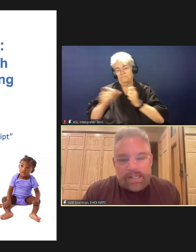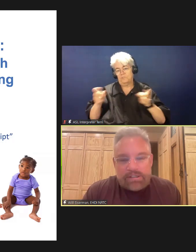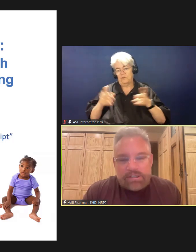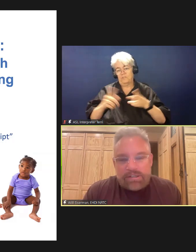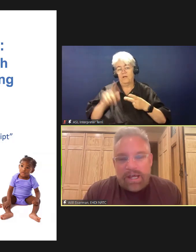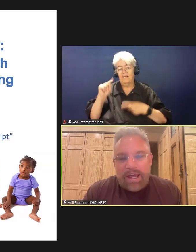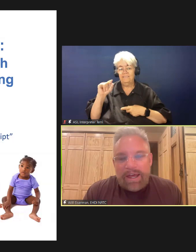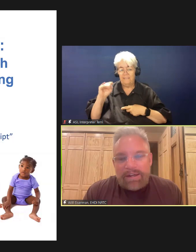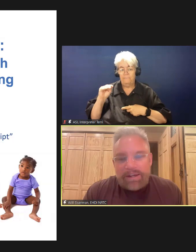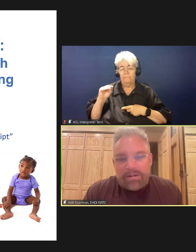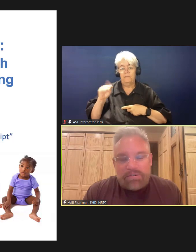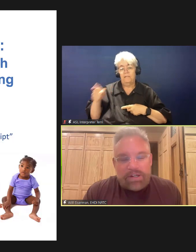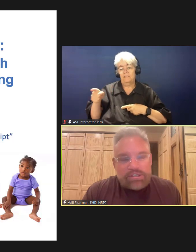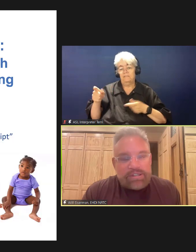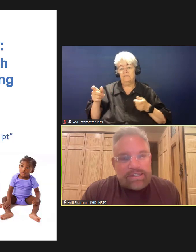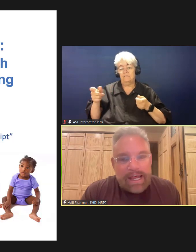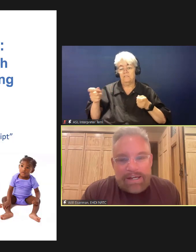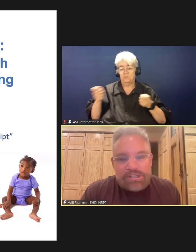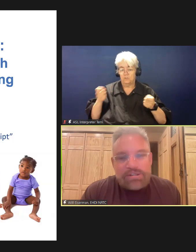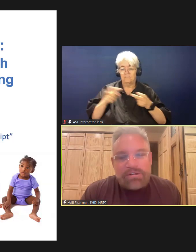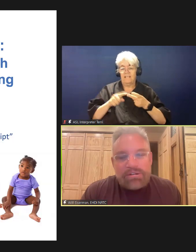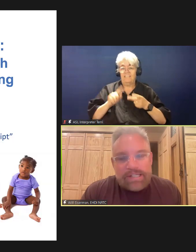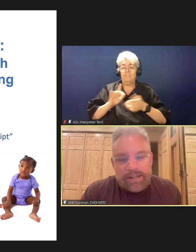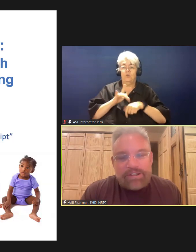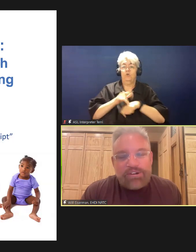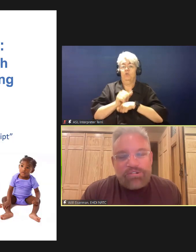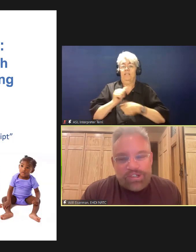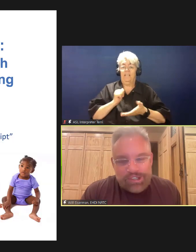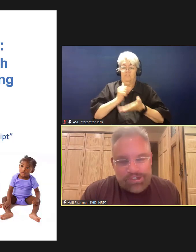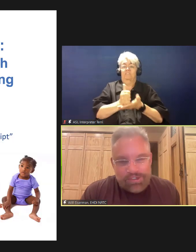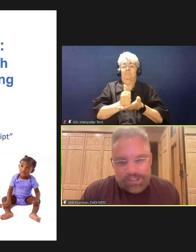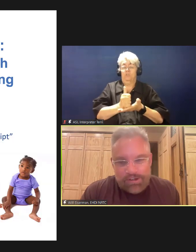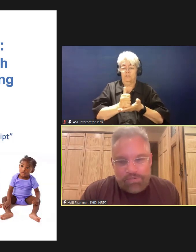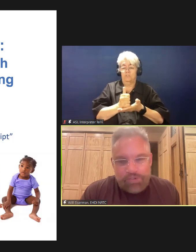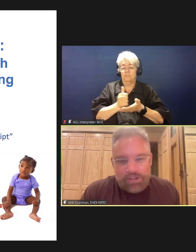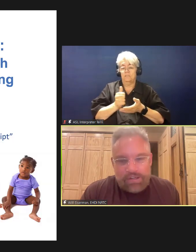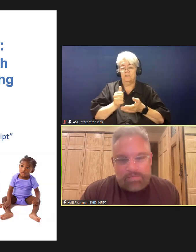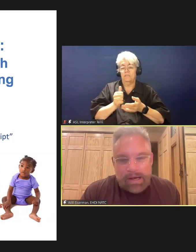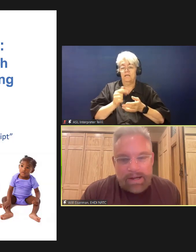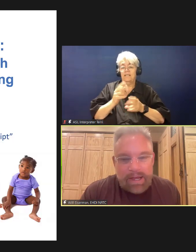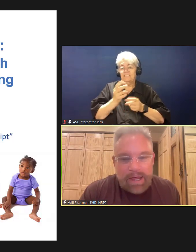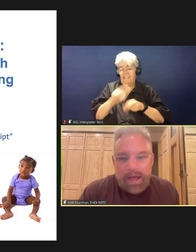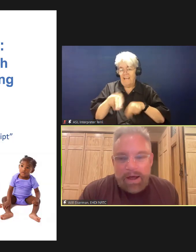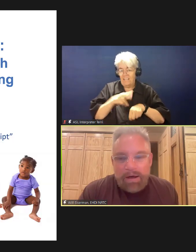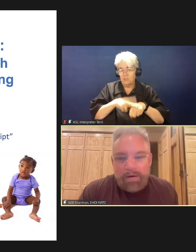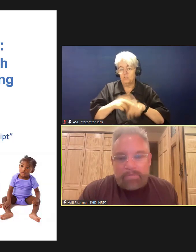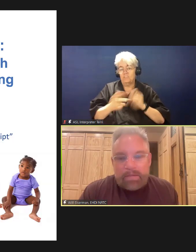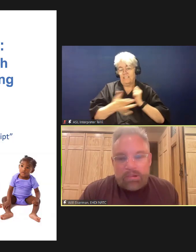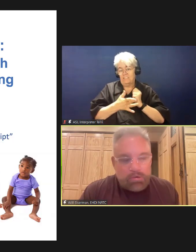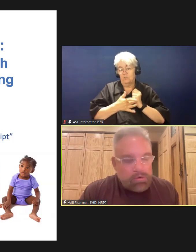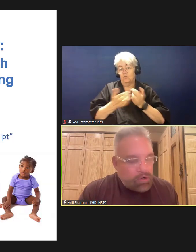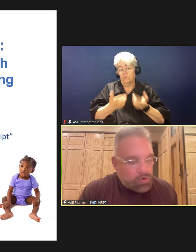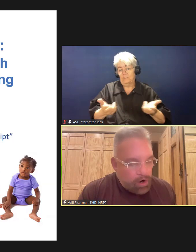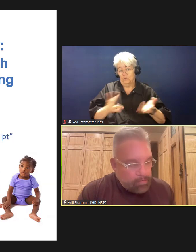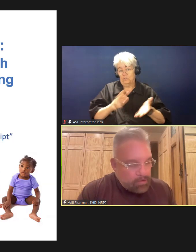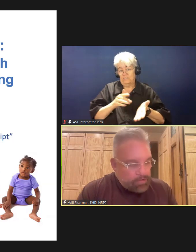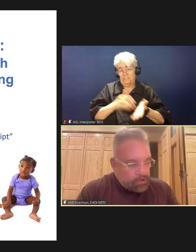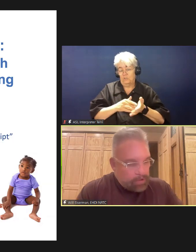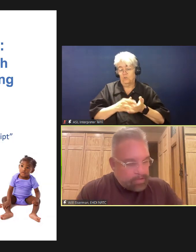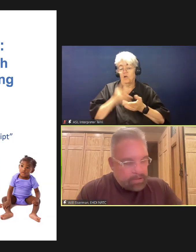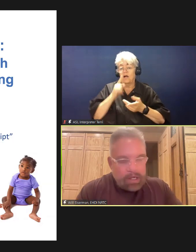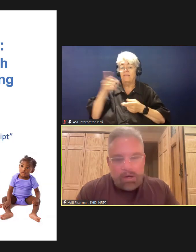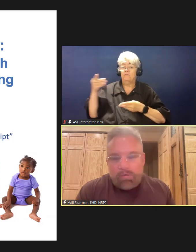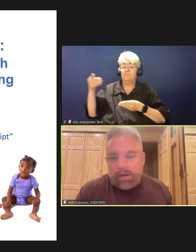Hearing Detection and Intervention National Technical Resource Center, funded by through a